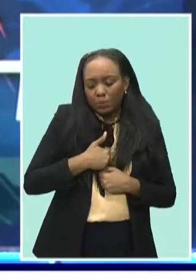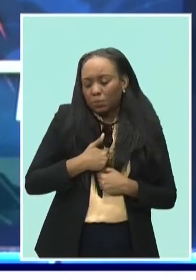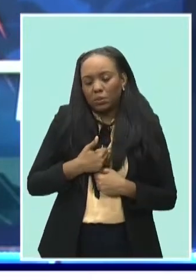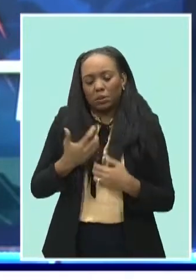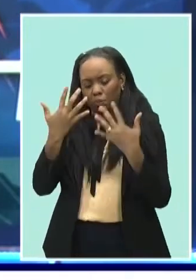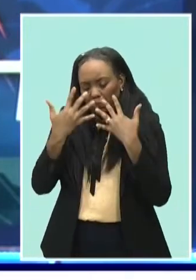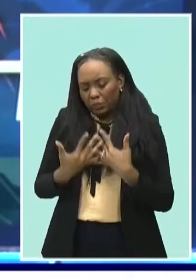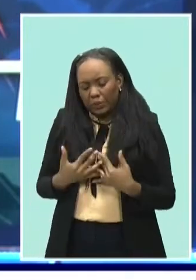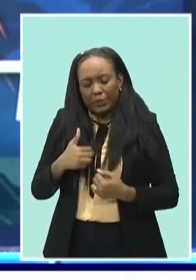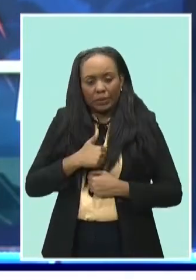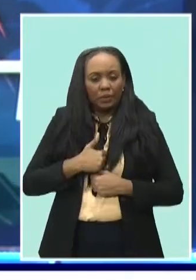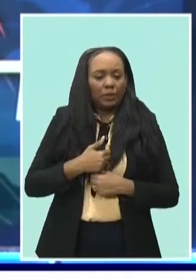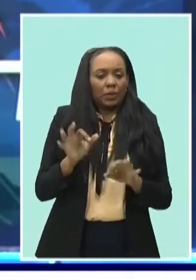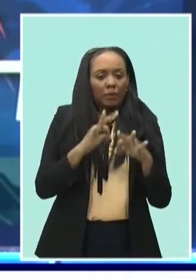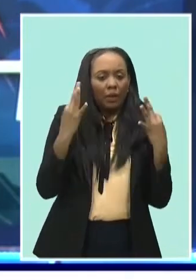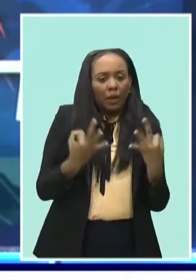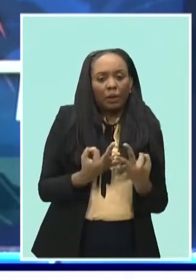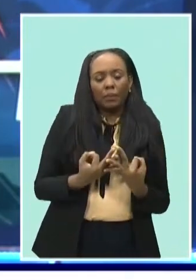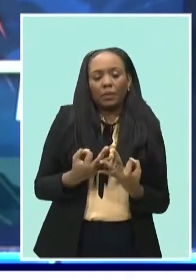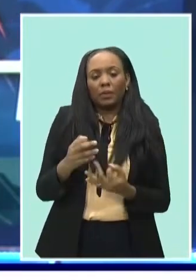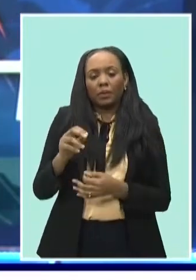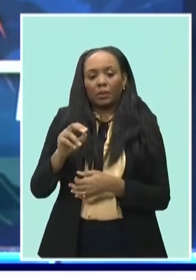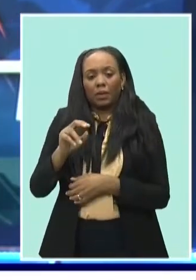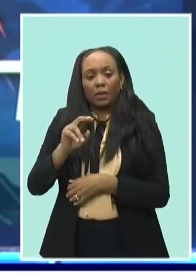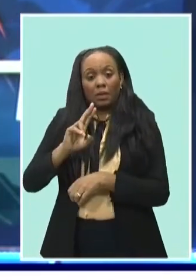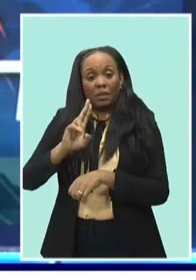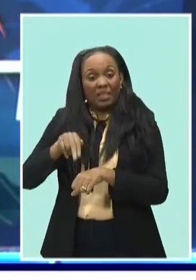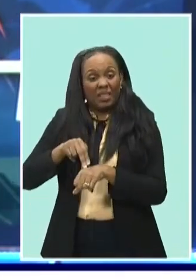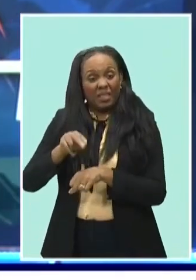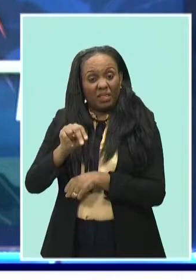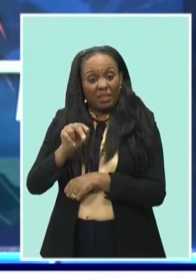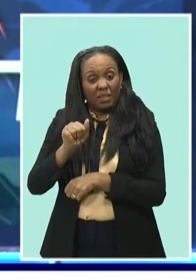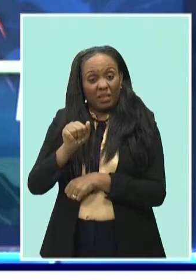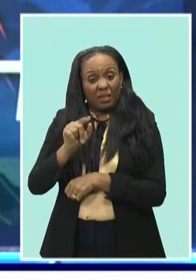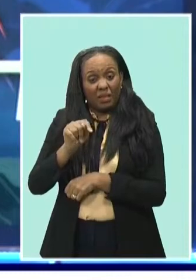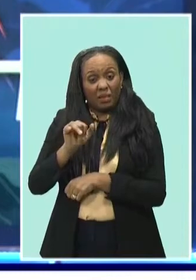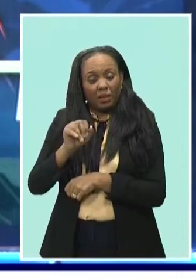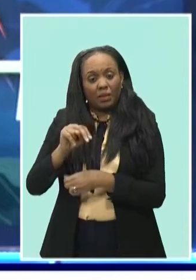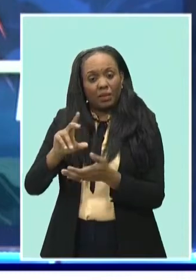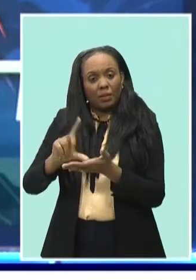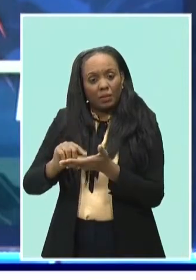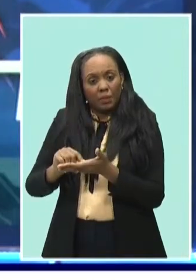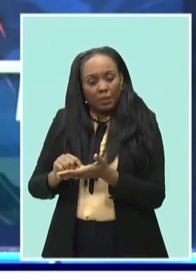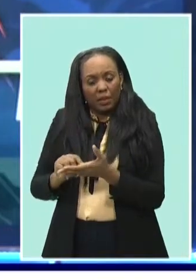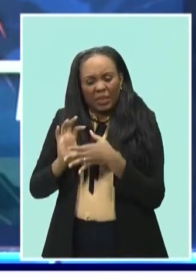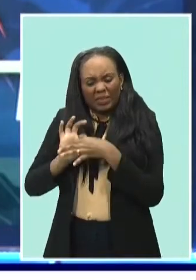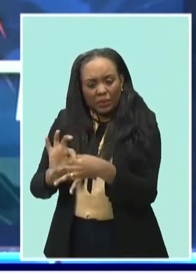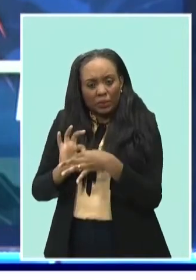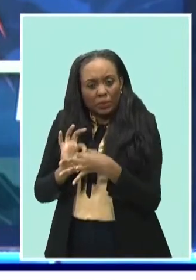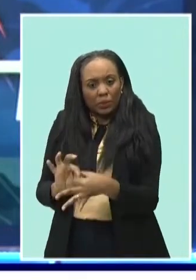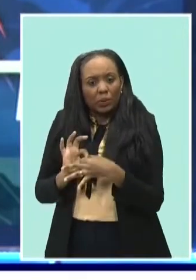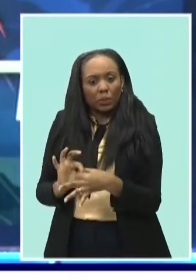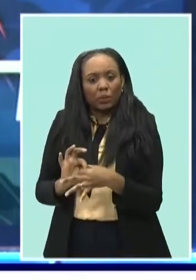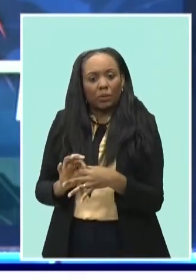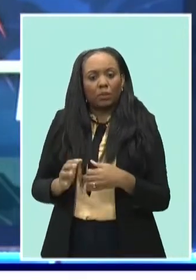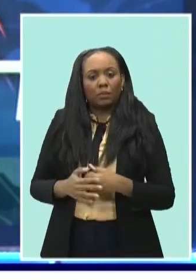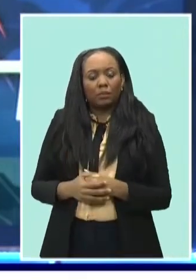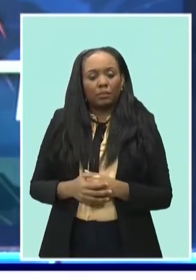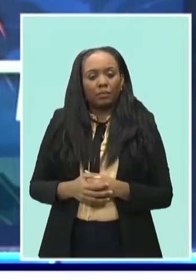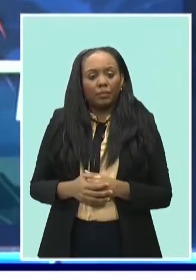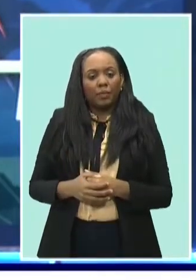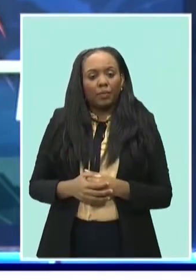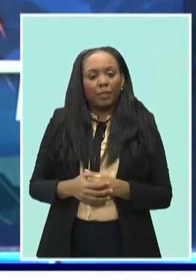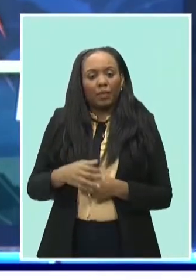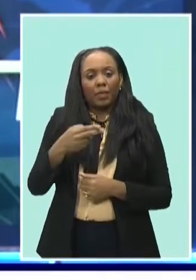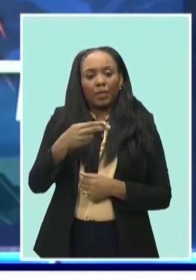to his immediate family, the Nation family, close friends, and others who most keenly feel and mourn his passing. Harold Hoyte's